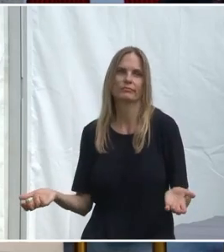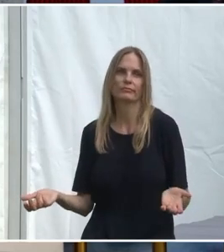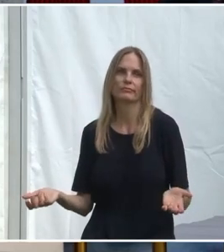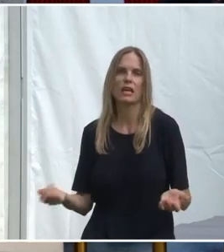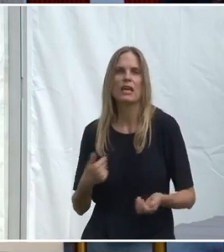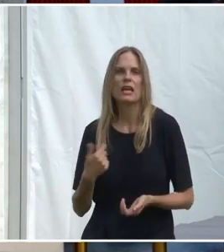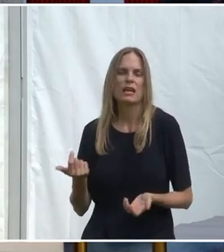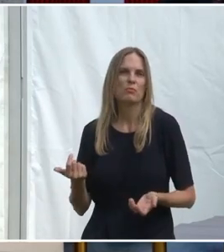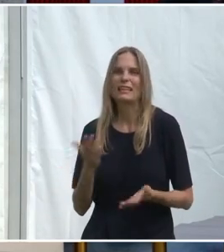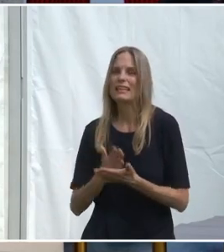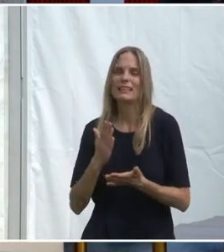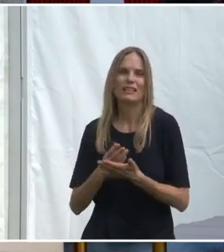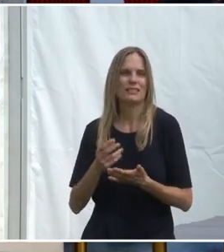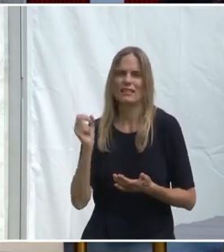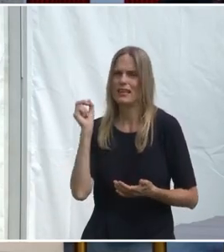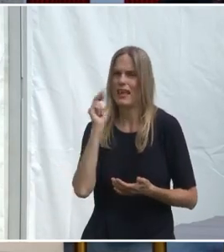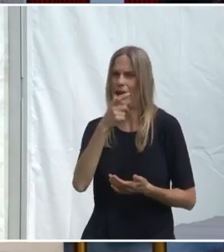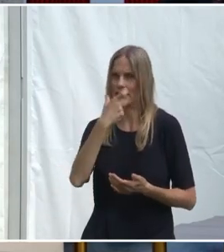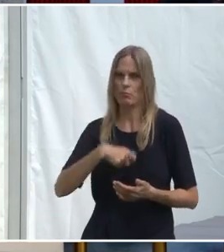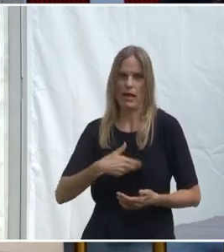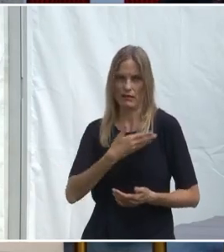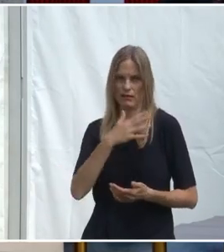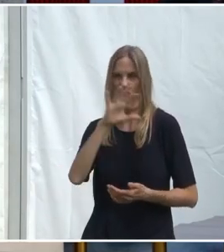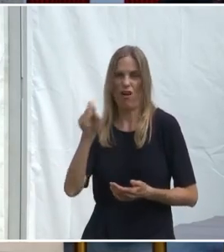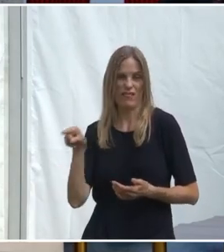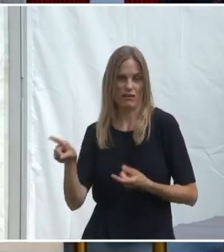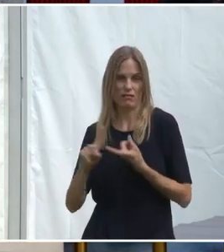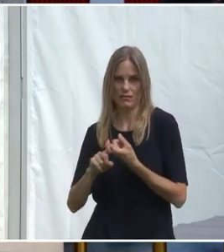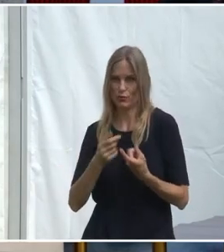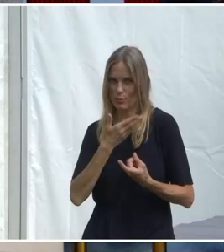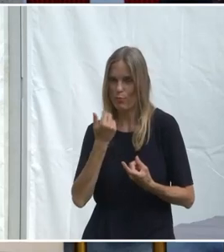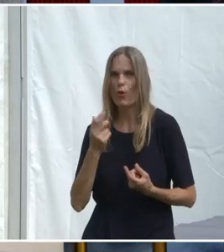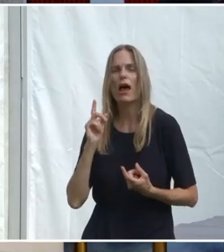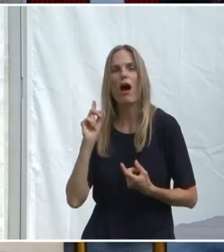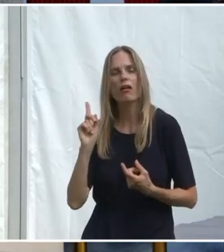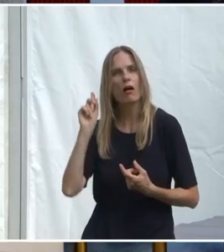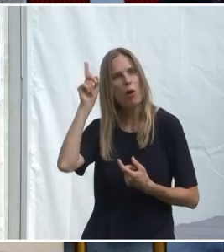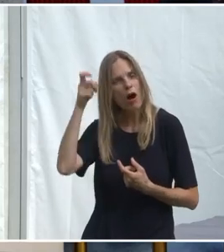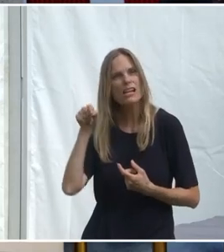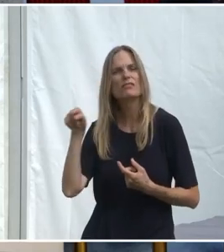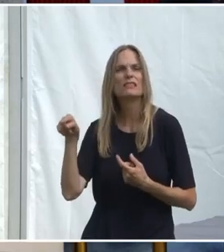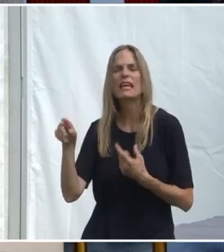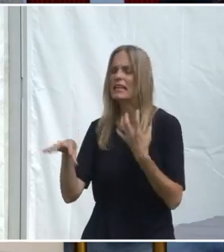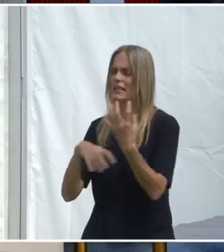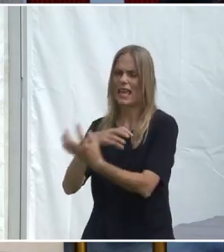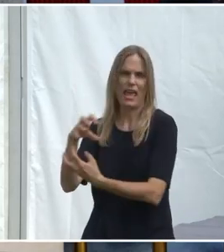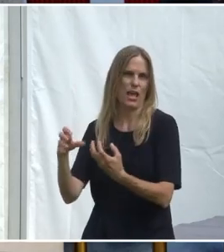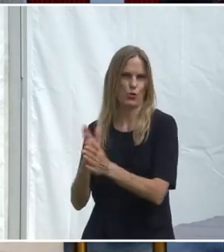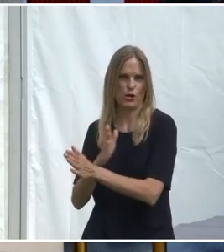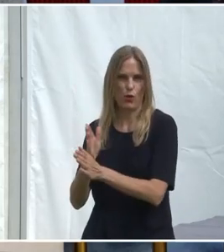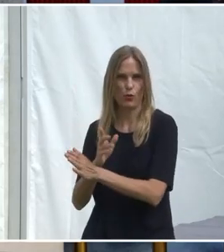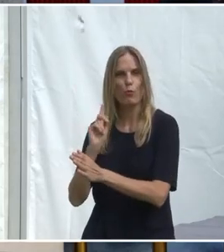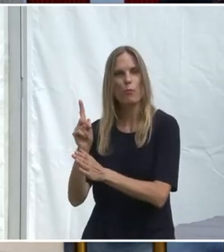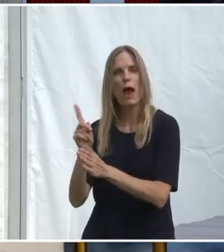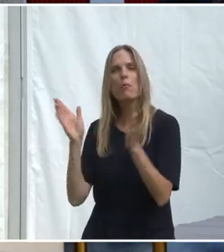I'm definitely not an expert when it comes to Africa, but it's kind of the complexities there are that you really need out-of-box thinking,